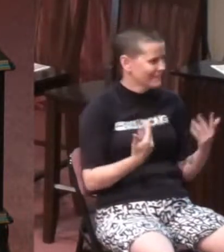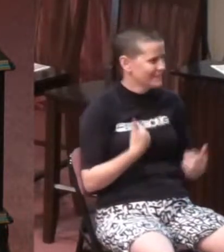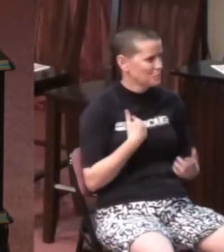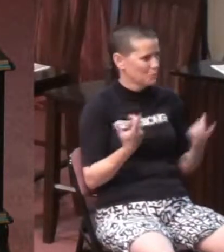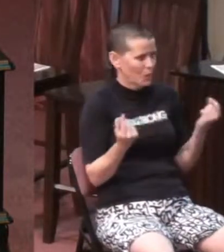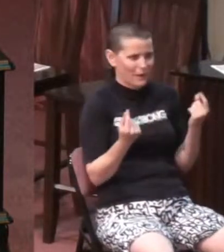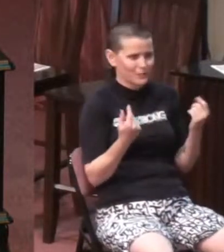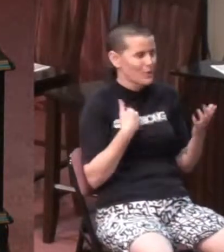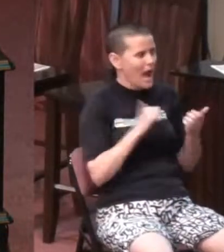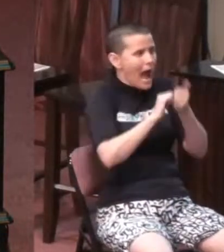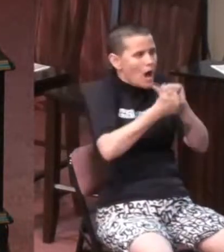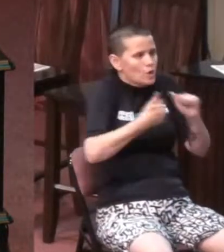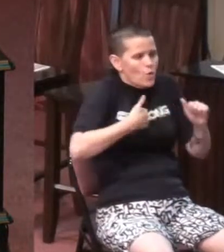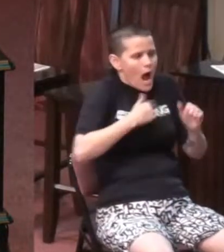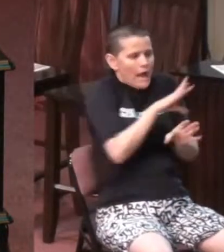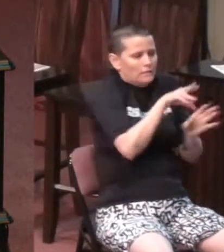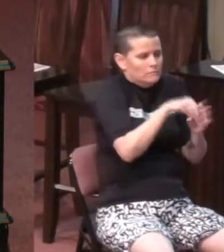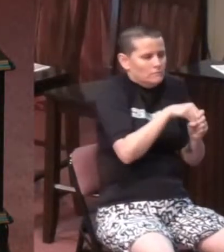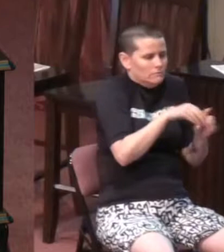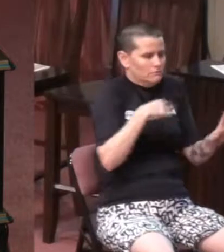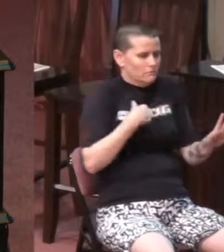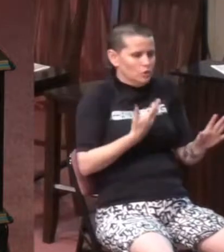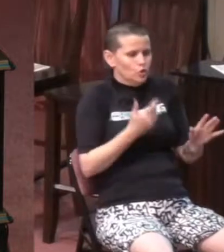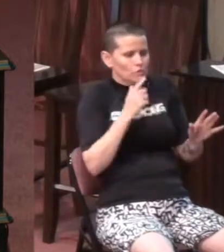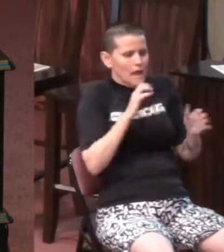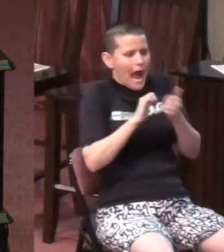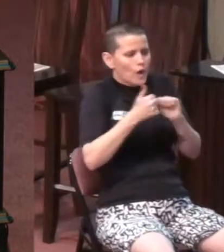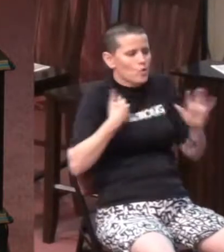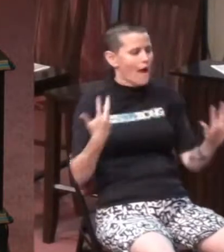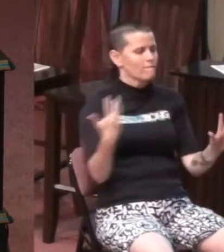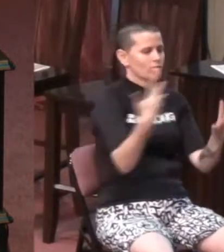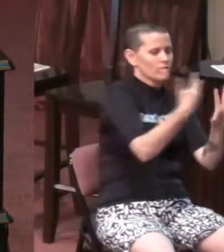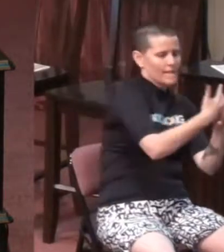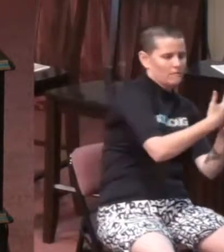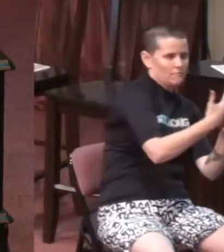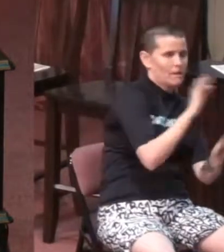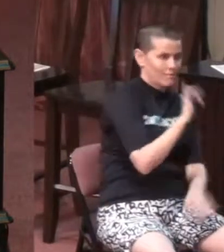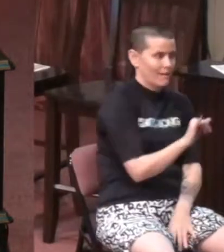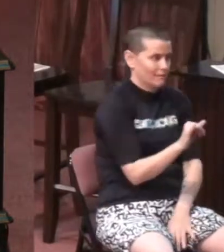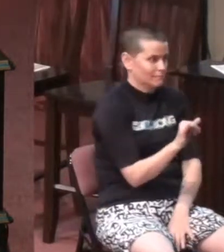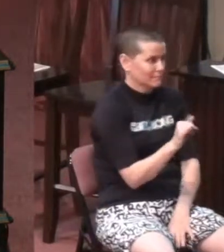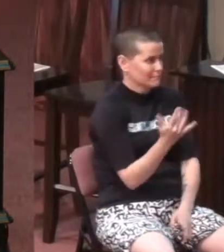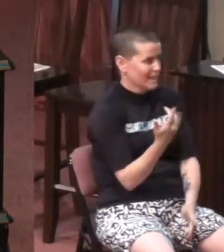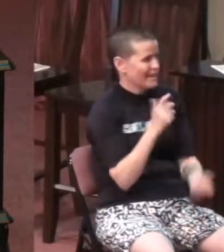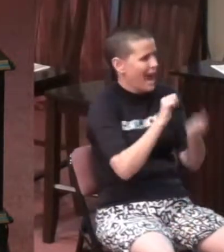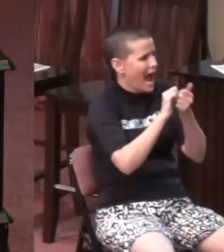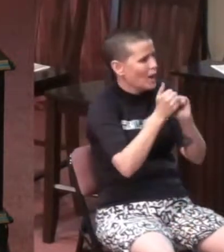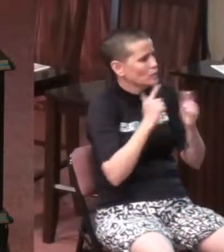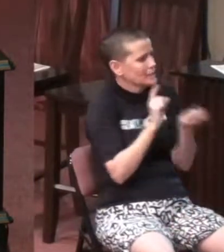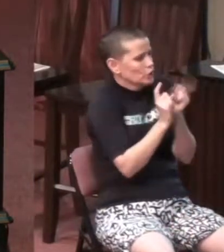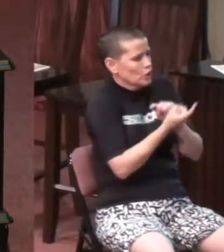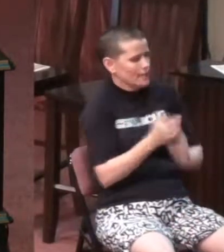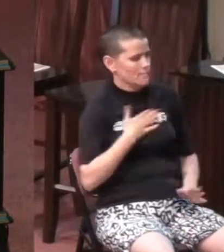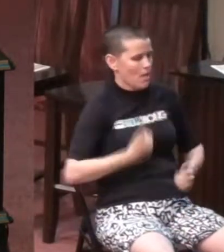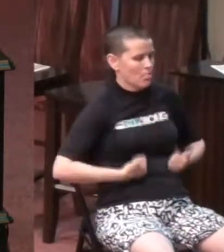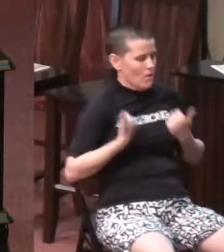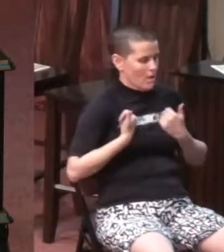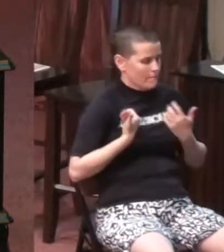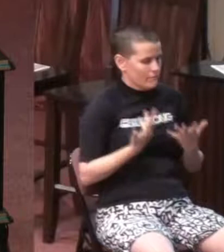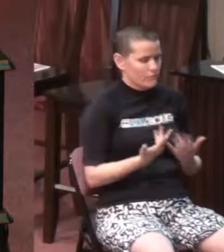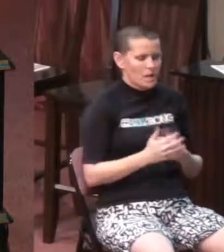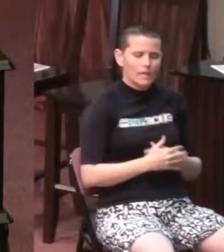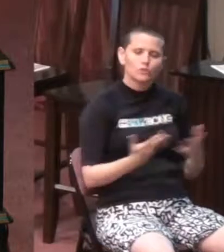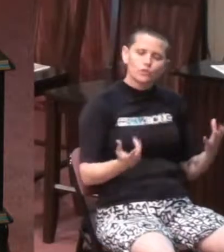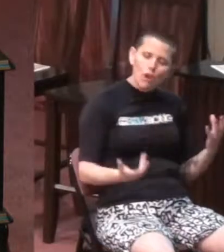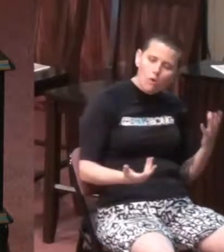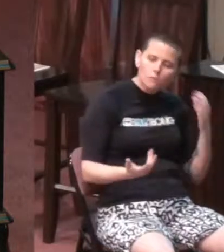my transformation? You know, what's this, and why is it happening? Well, I started to share with them that what we have started to